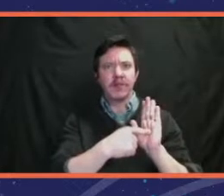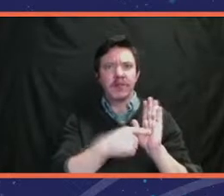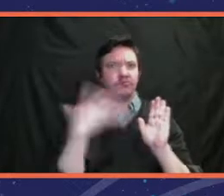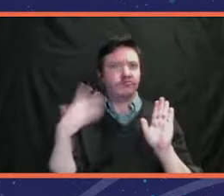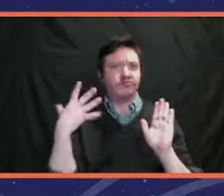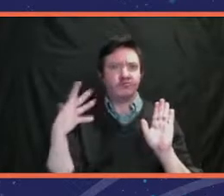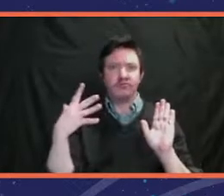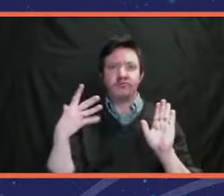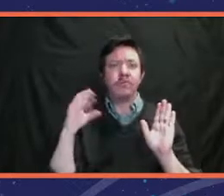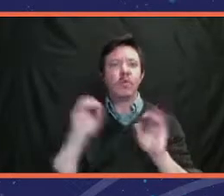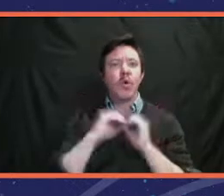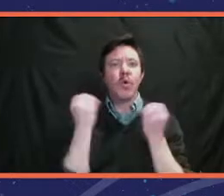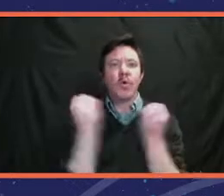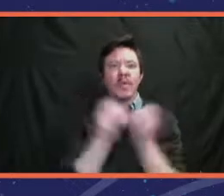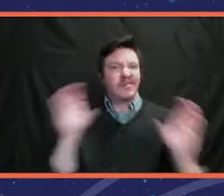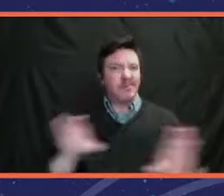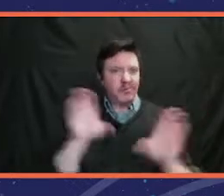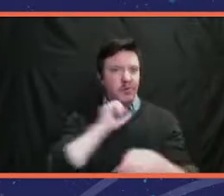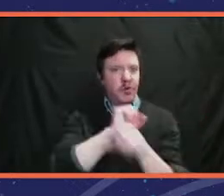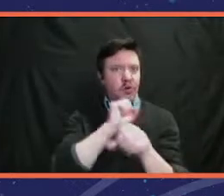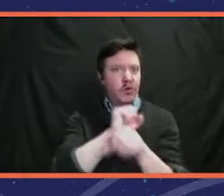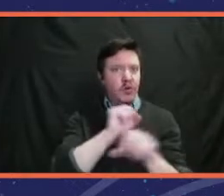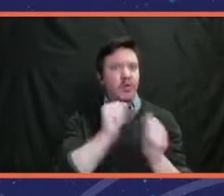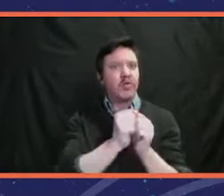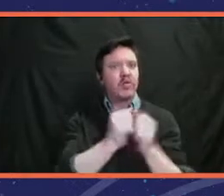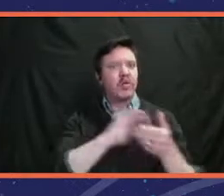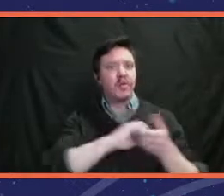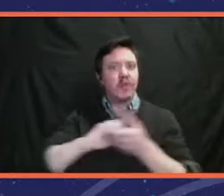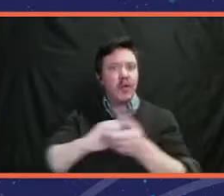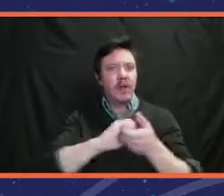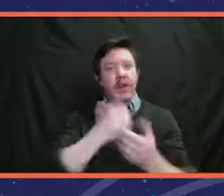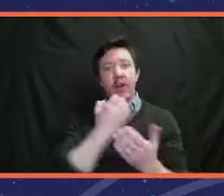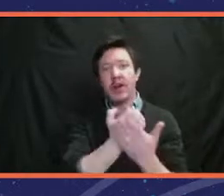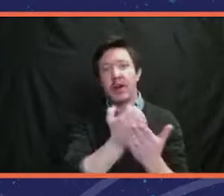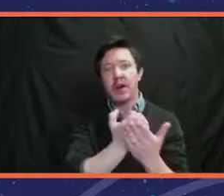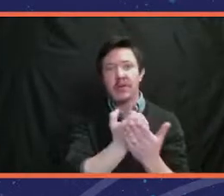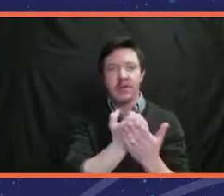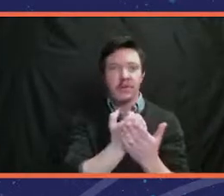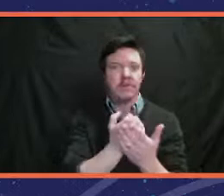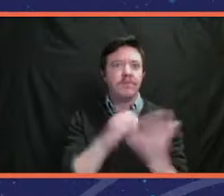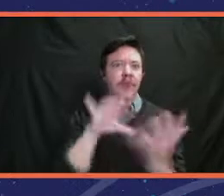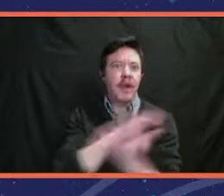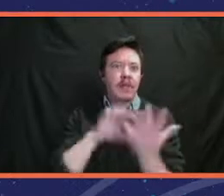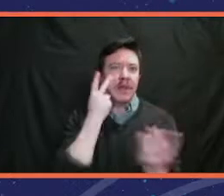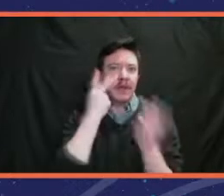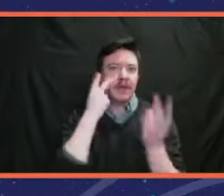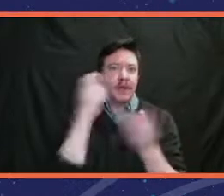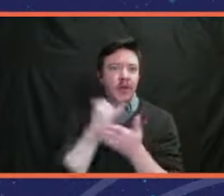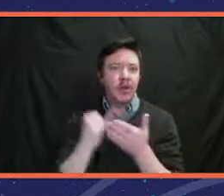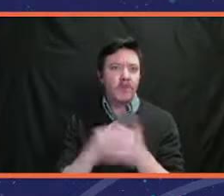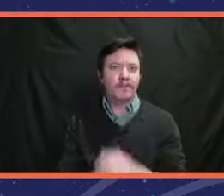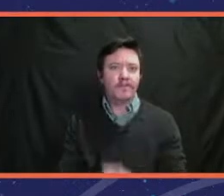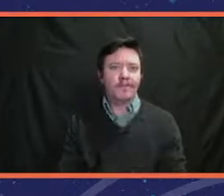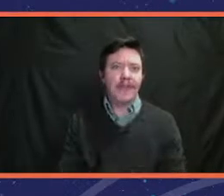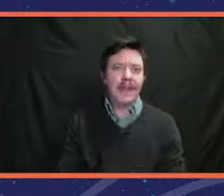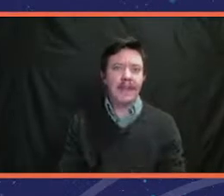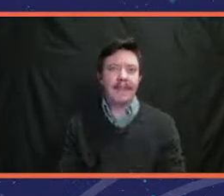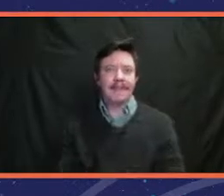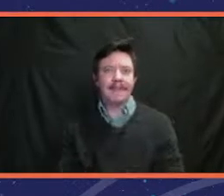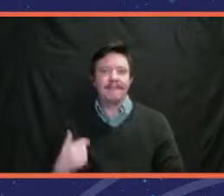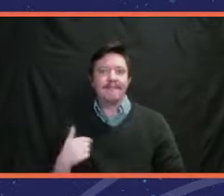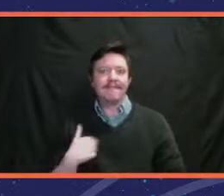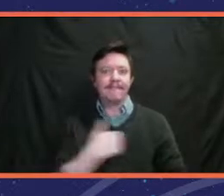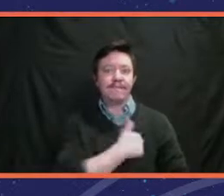doing the work in the solidarity economy and mix visual art with it. And we decided to do this in a